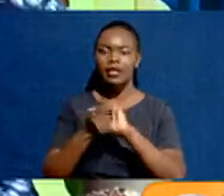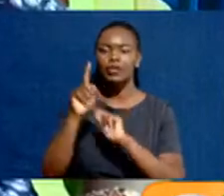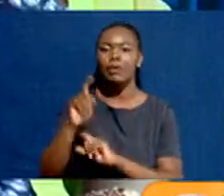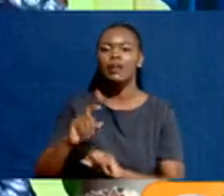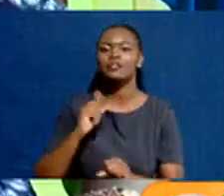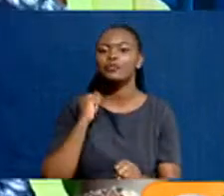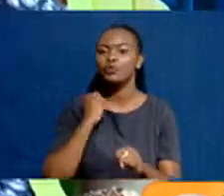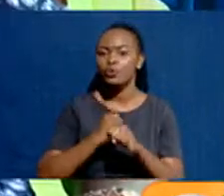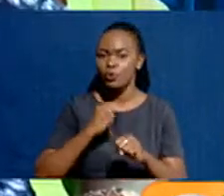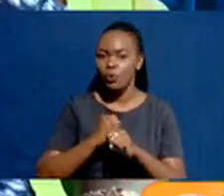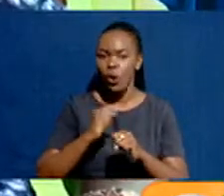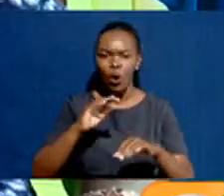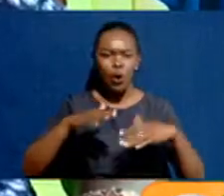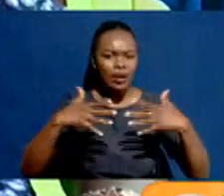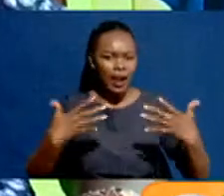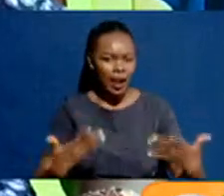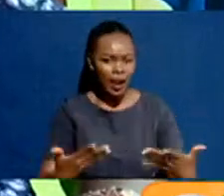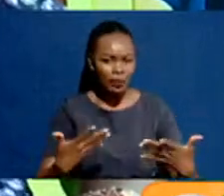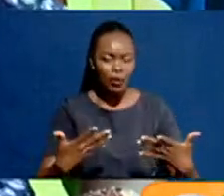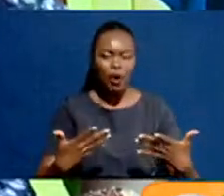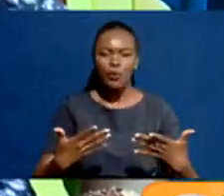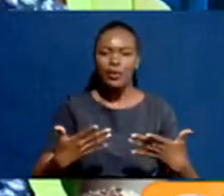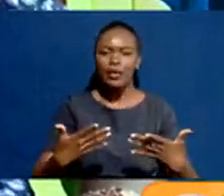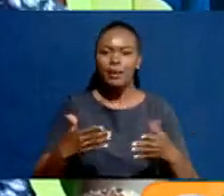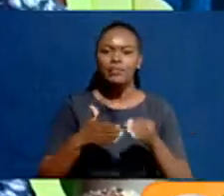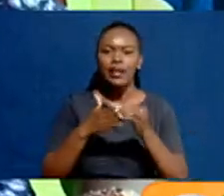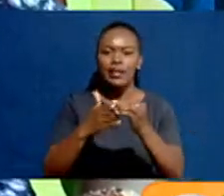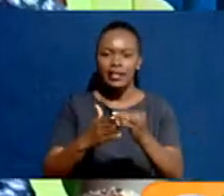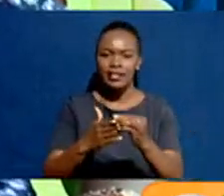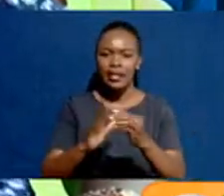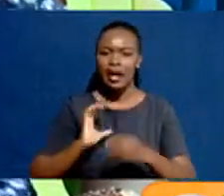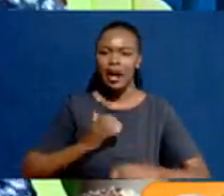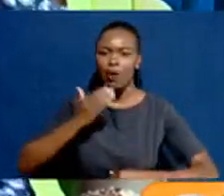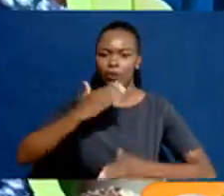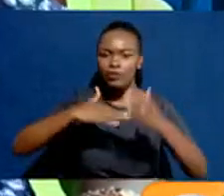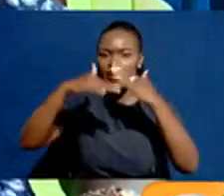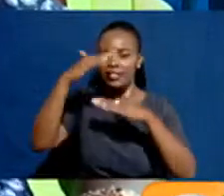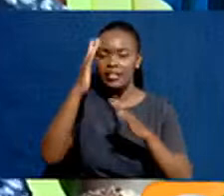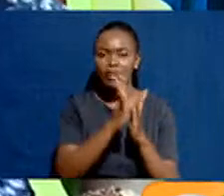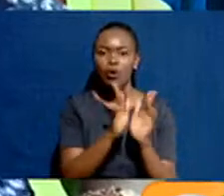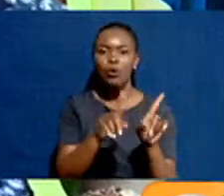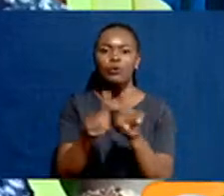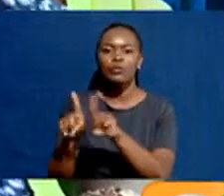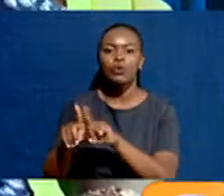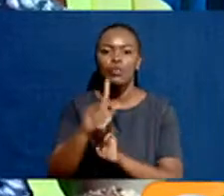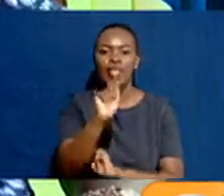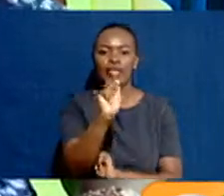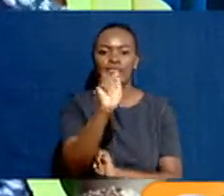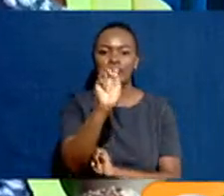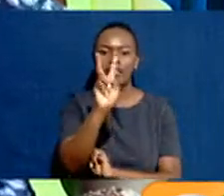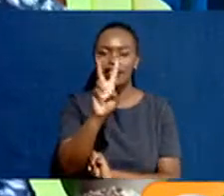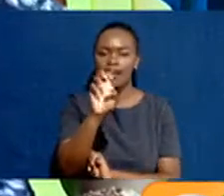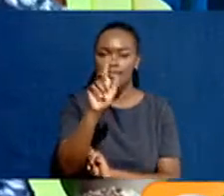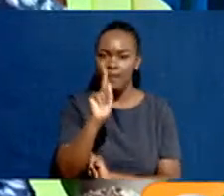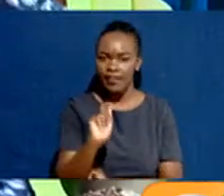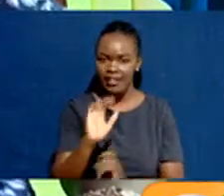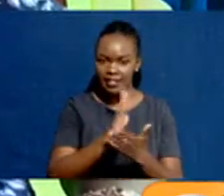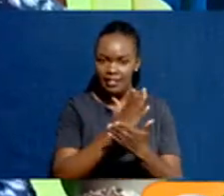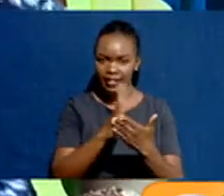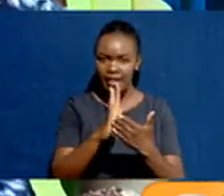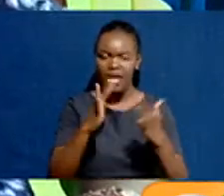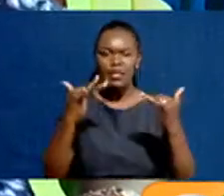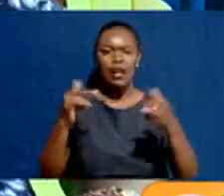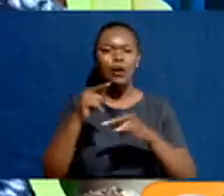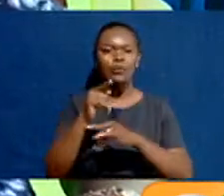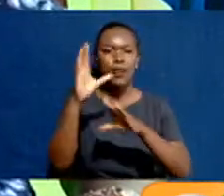initiated on how we handle our universities. There will be reforms on the TVET sector. Right. So the whole thing, the